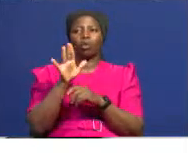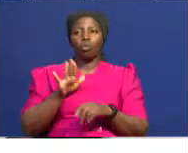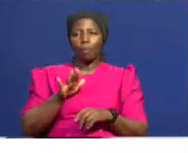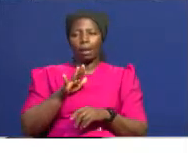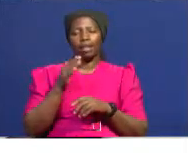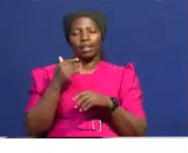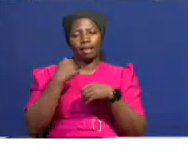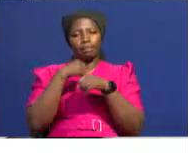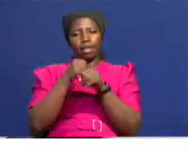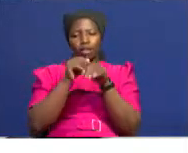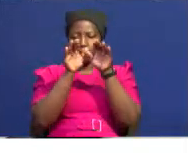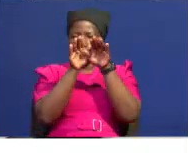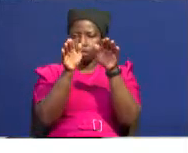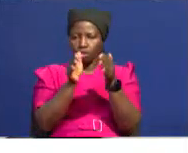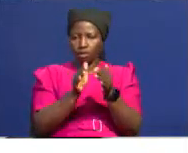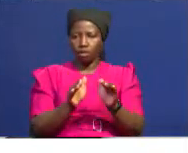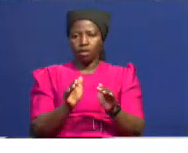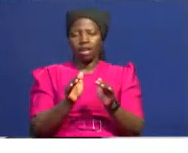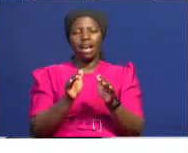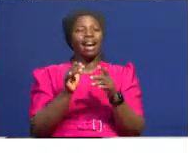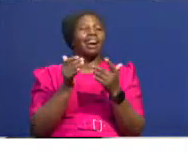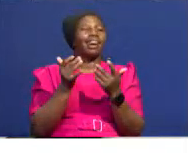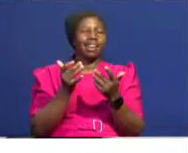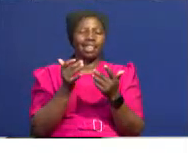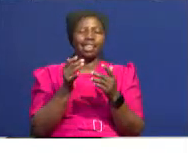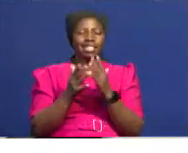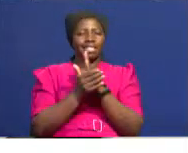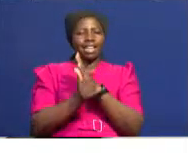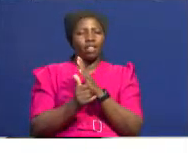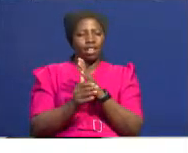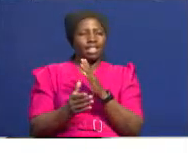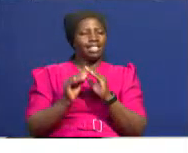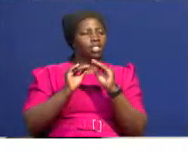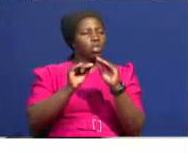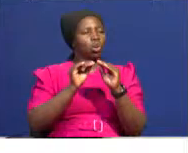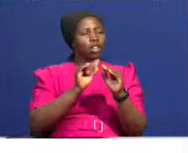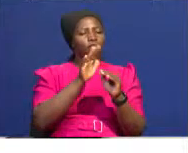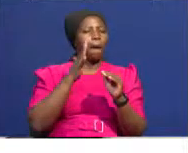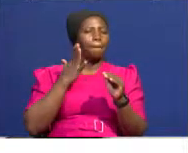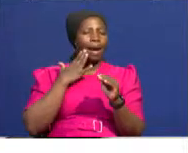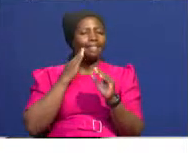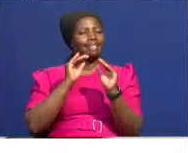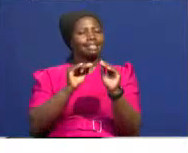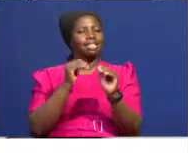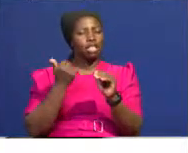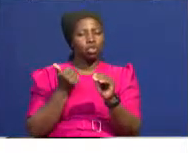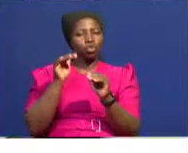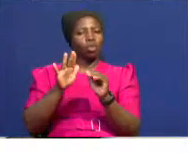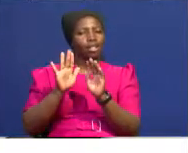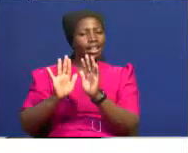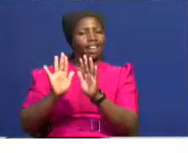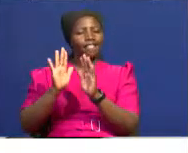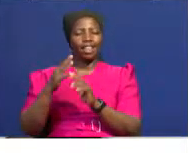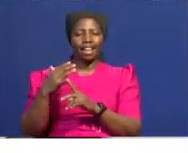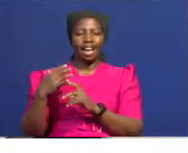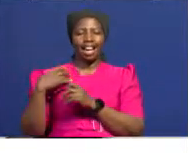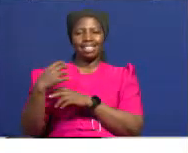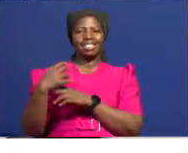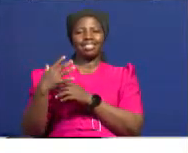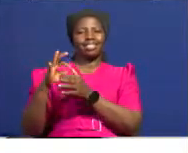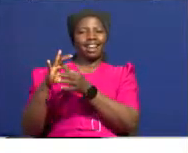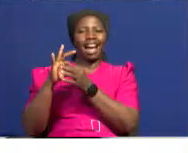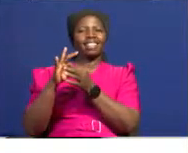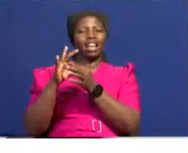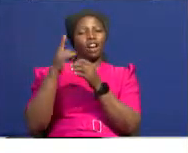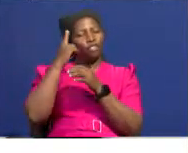skill passed down from mothers to daughters, weaving a rich tapestry of culture and community. The traditional pots